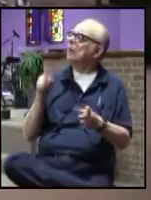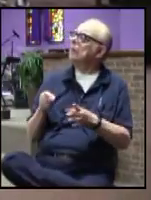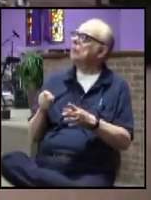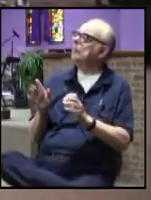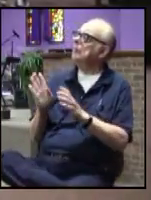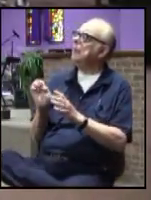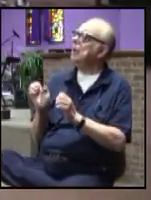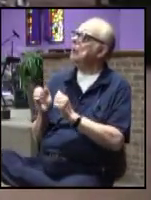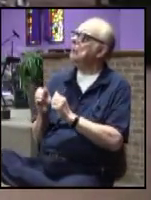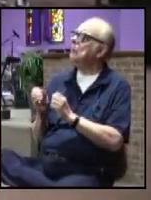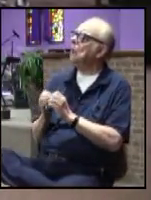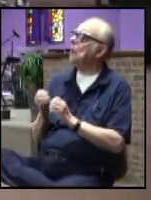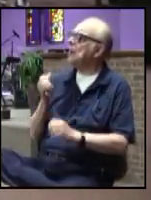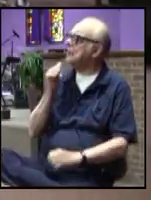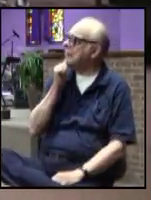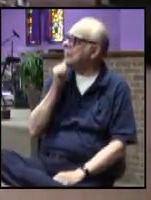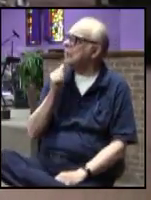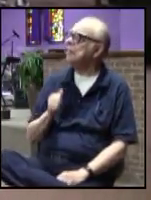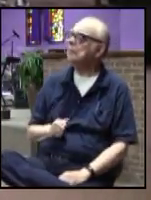more patient.